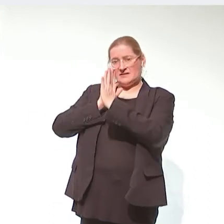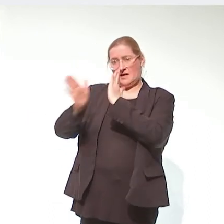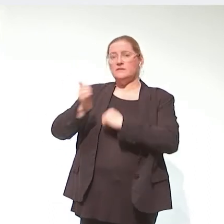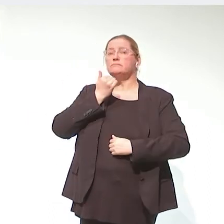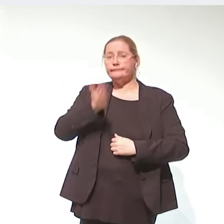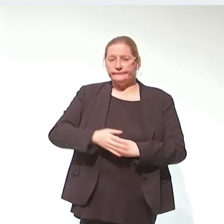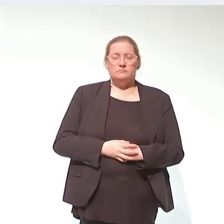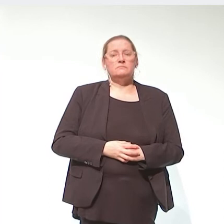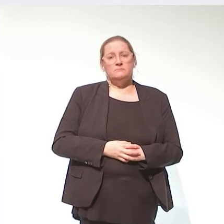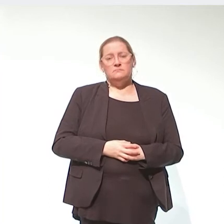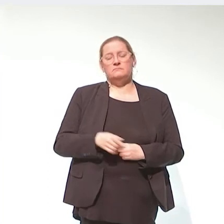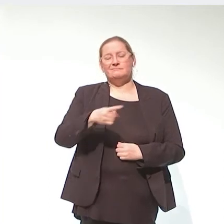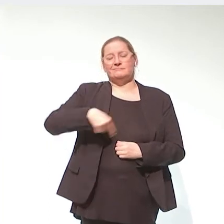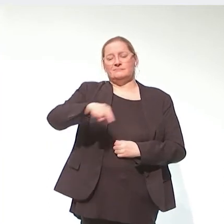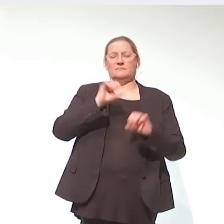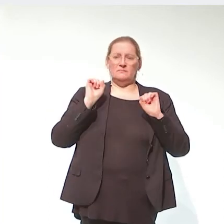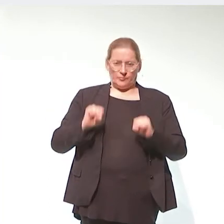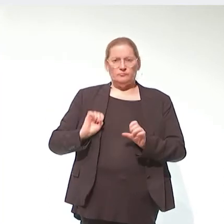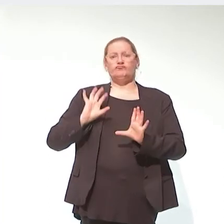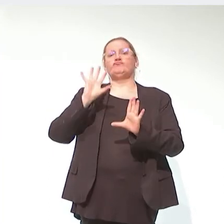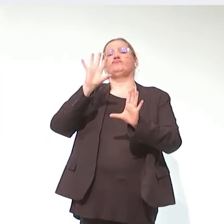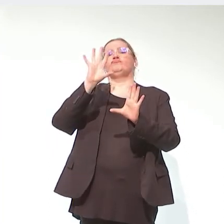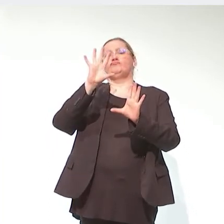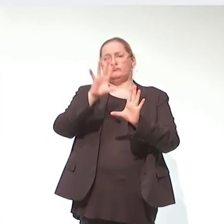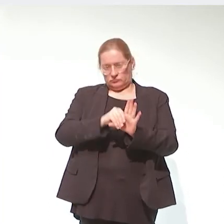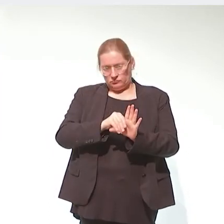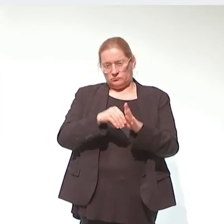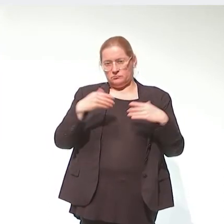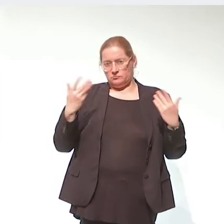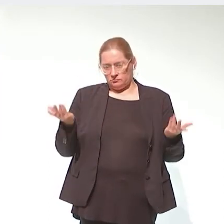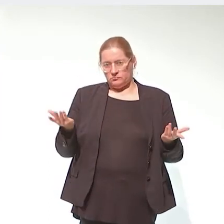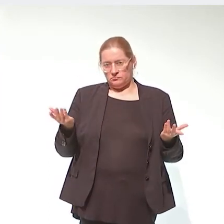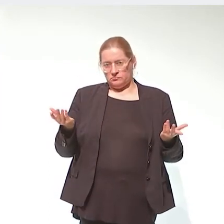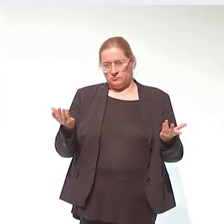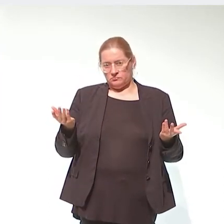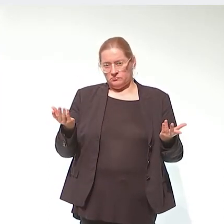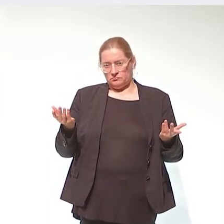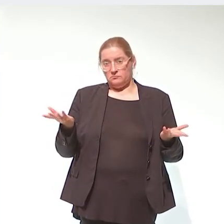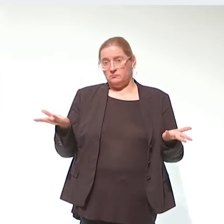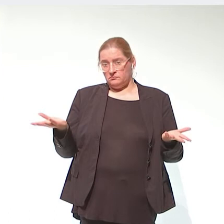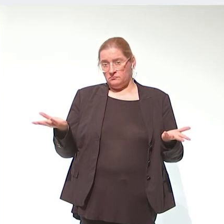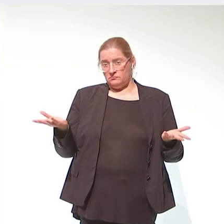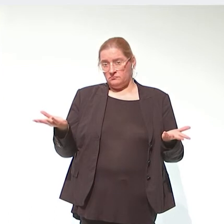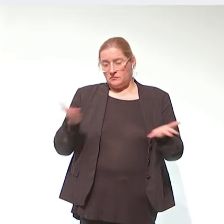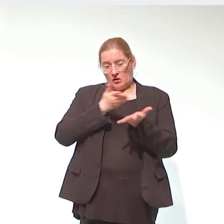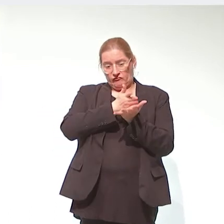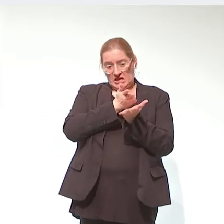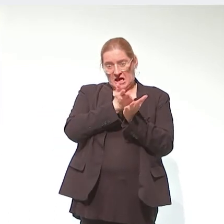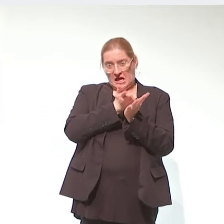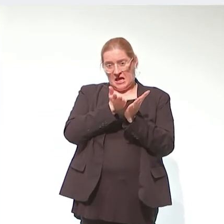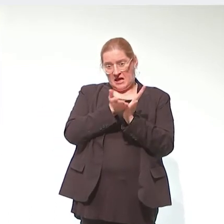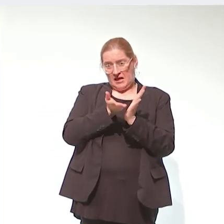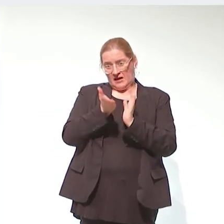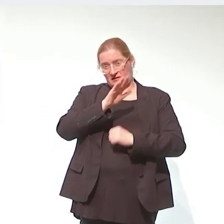of following programs of creative occupation in day centers. The results of this